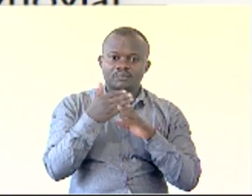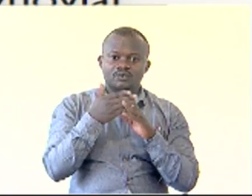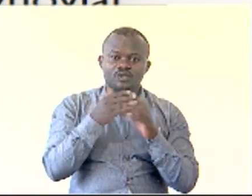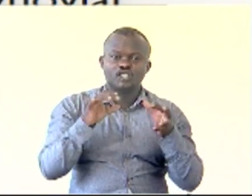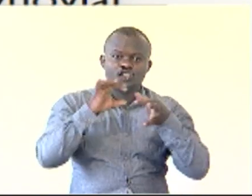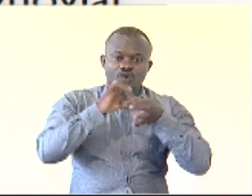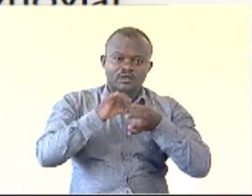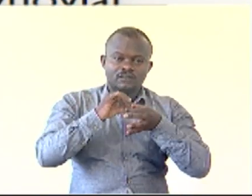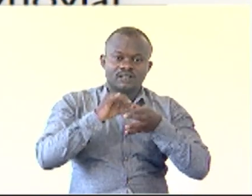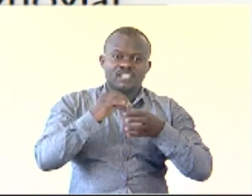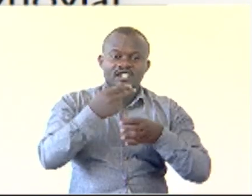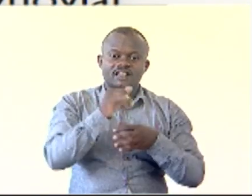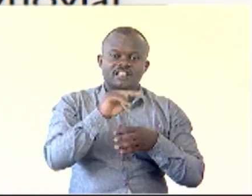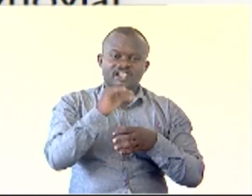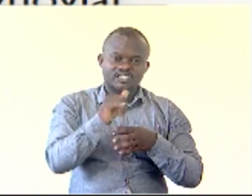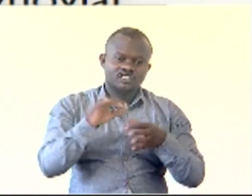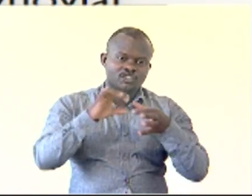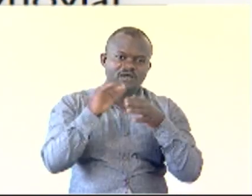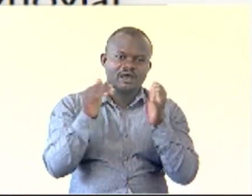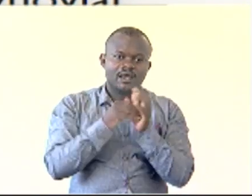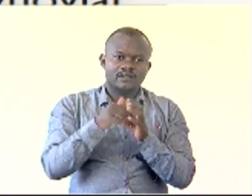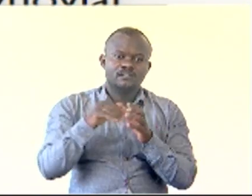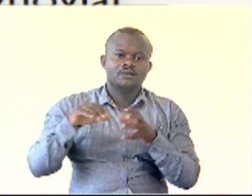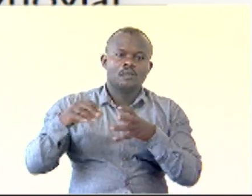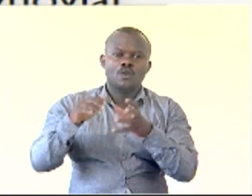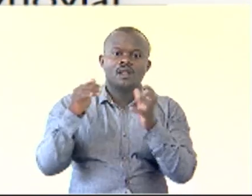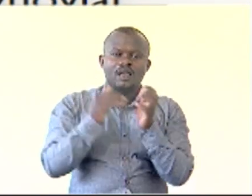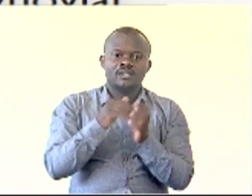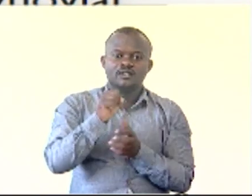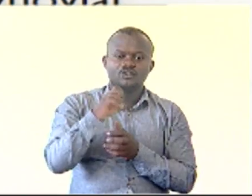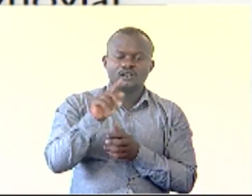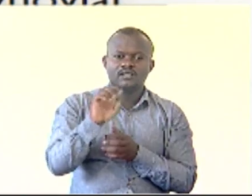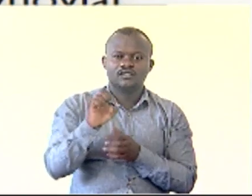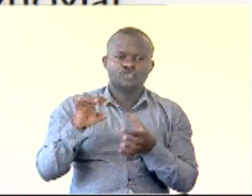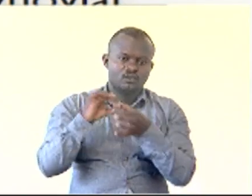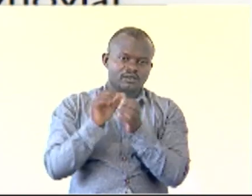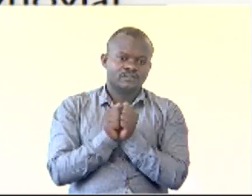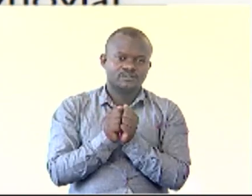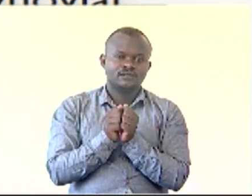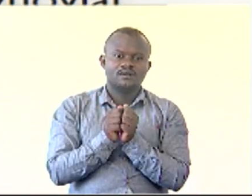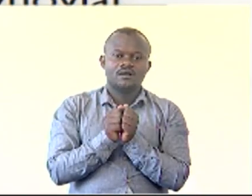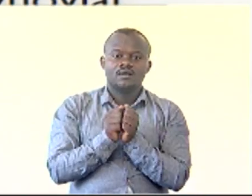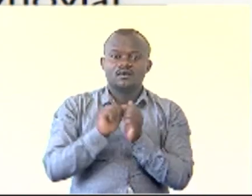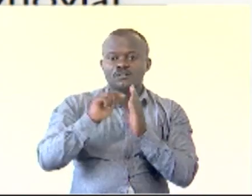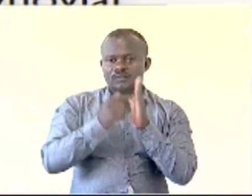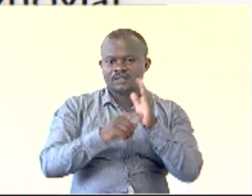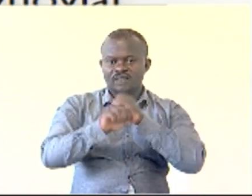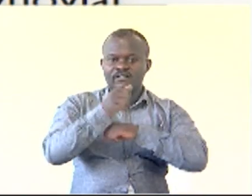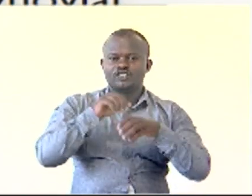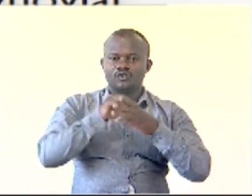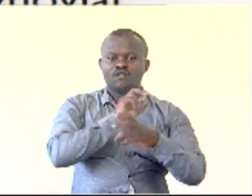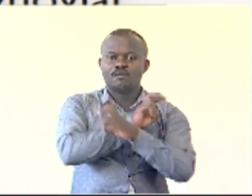And also another objective, you should be able to outline the functions of bones. I'm talking about the functions of